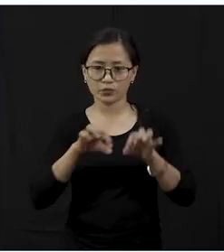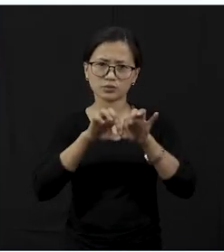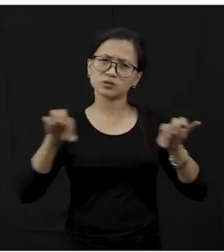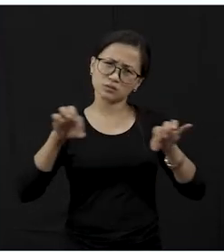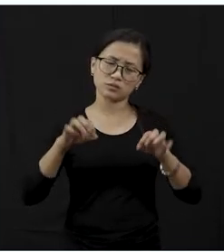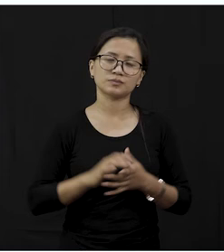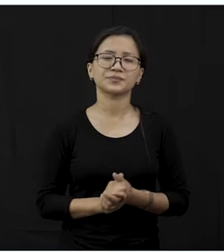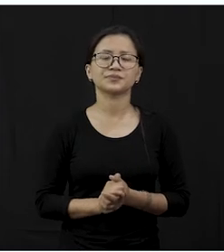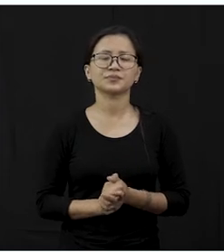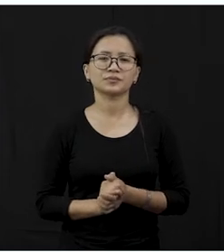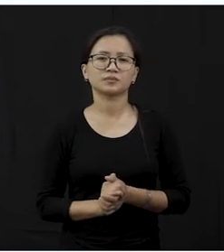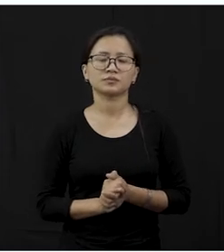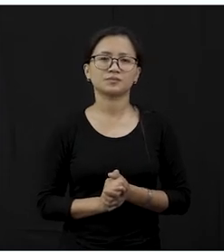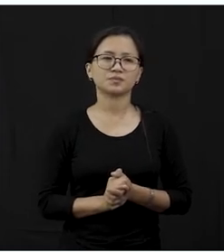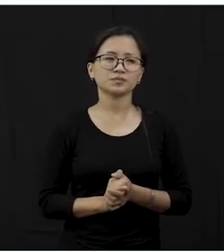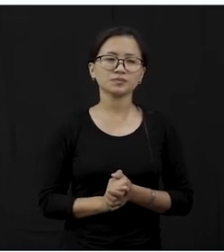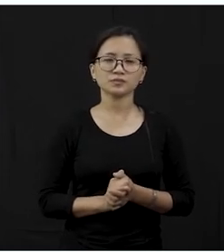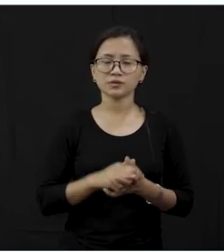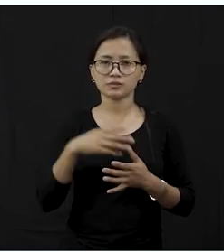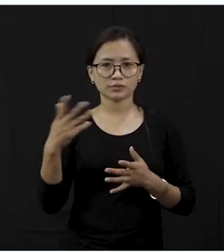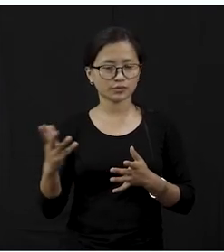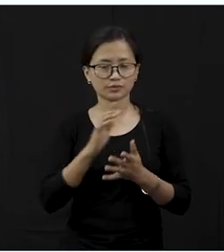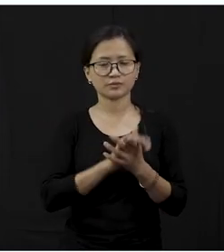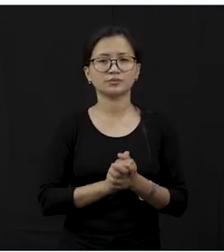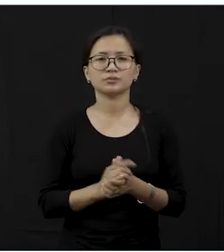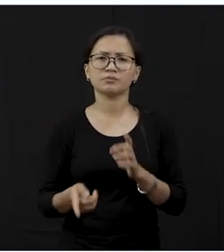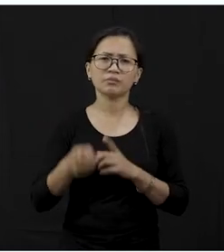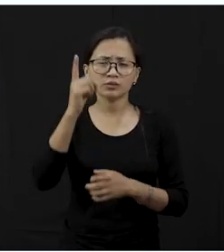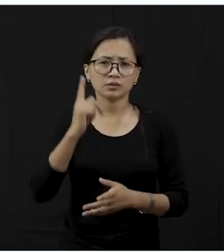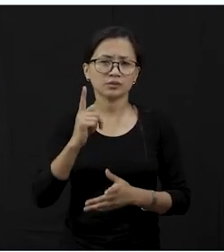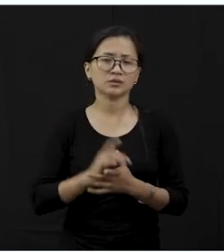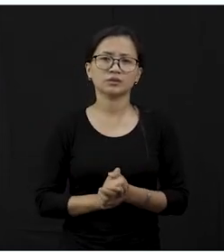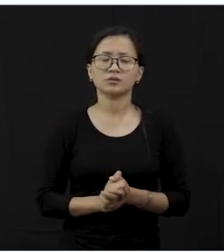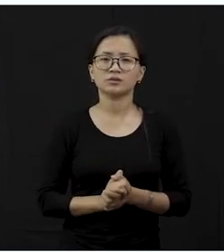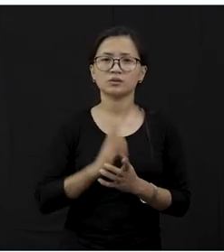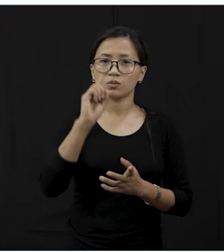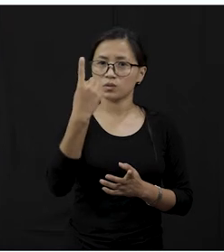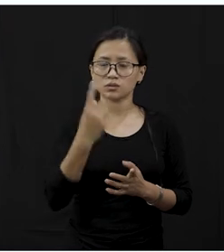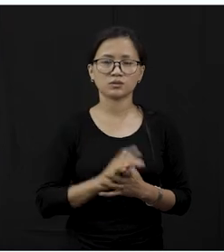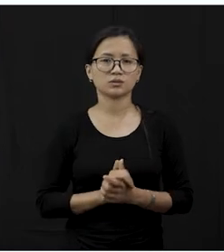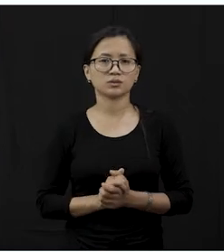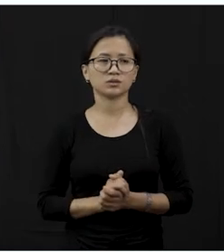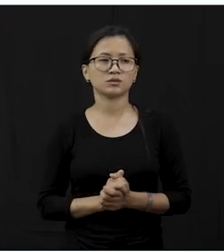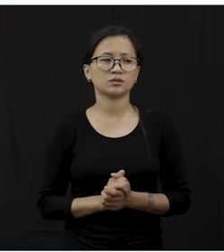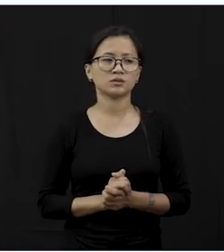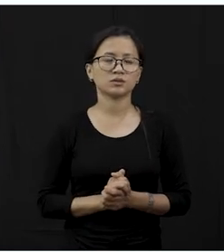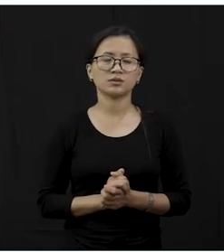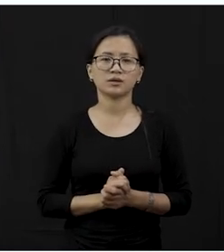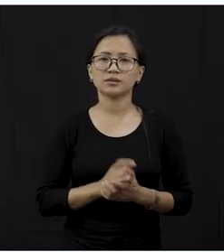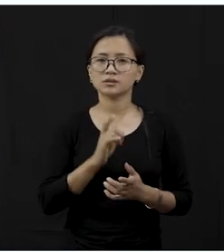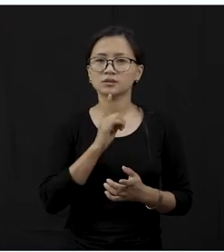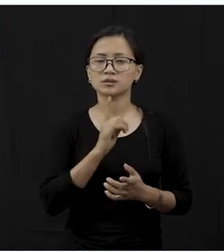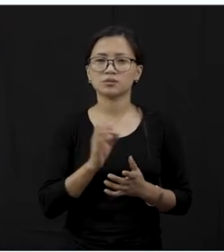have mentioned, it's the rightmost represents the ones. Rightmost represents the ones and is denoted